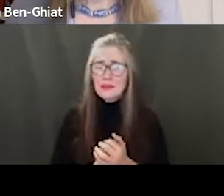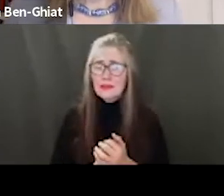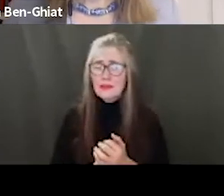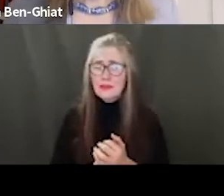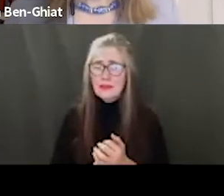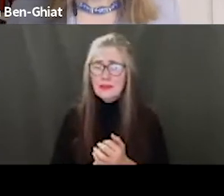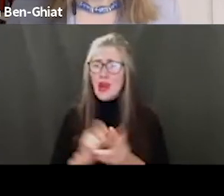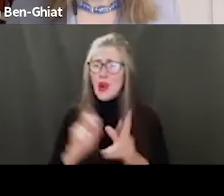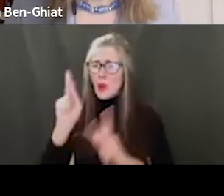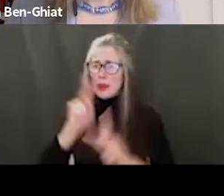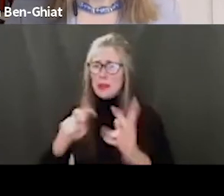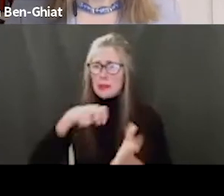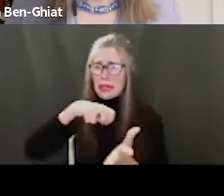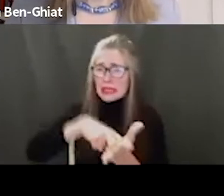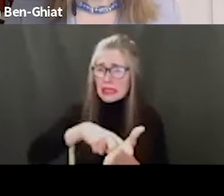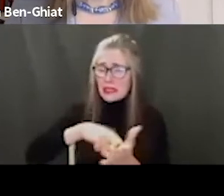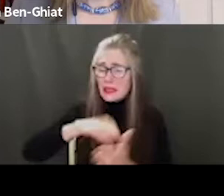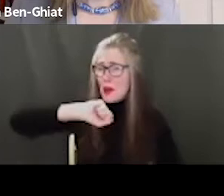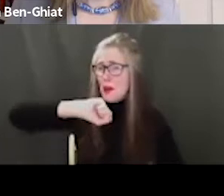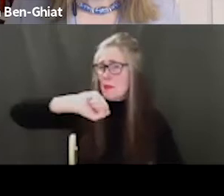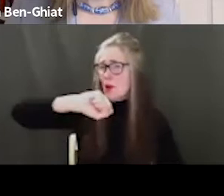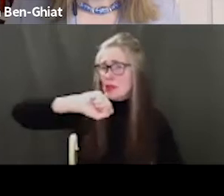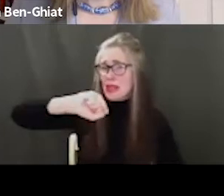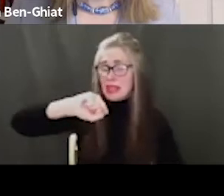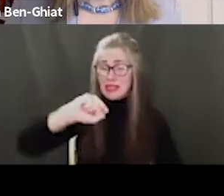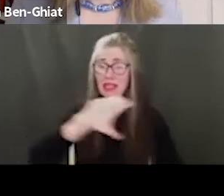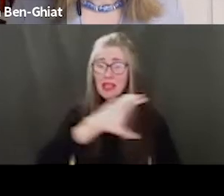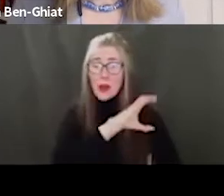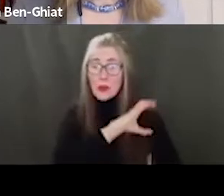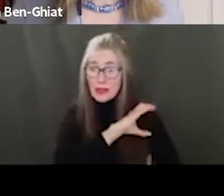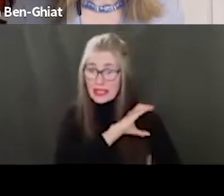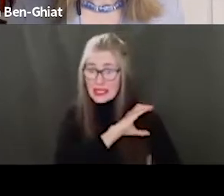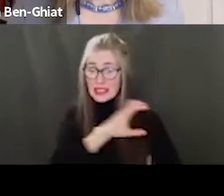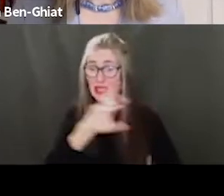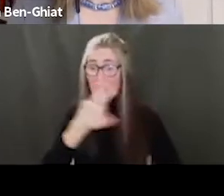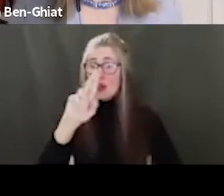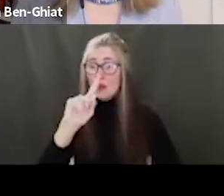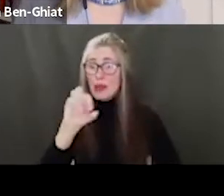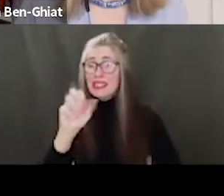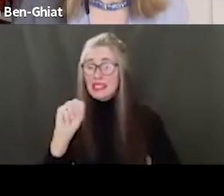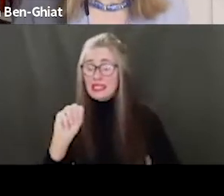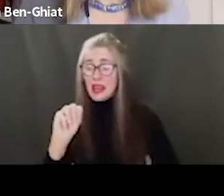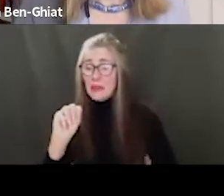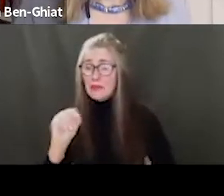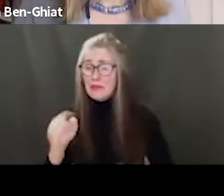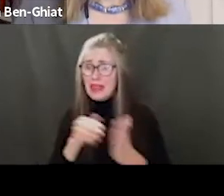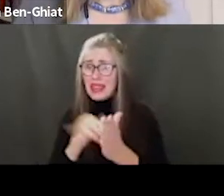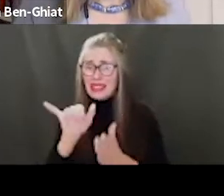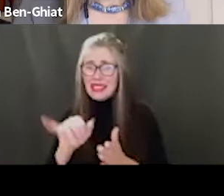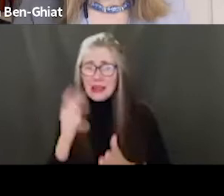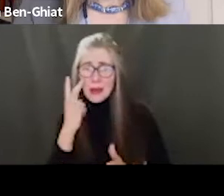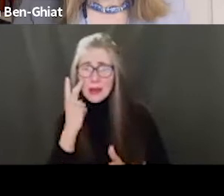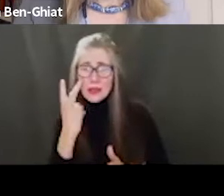the players kneeling to protest police racism. But what's of interest here is